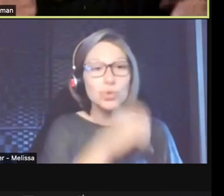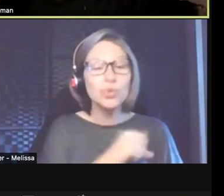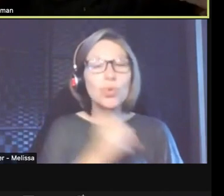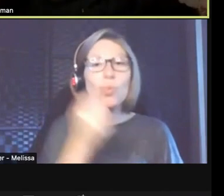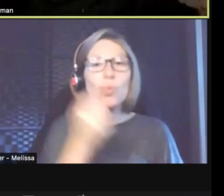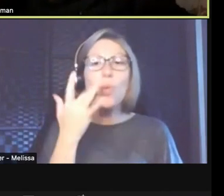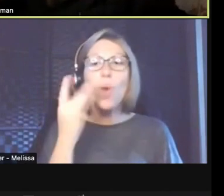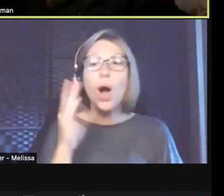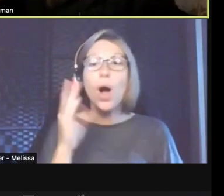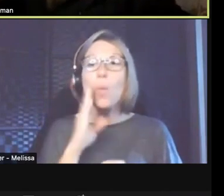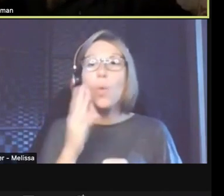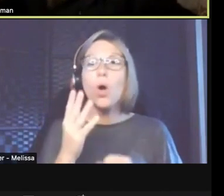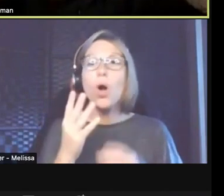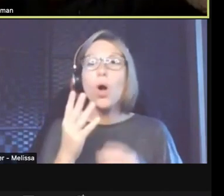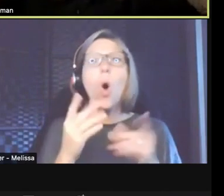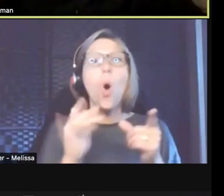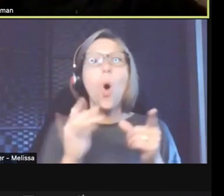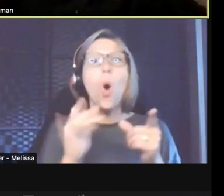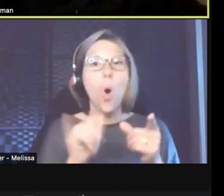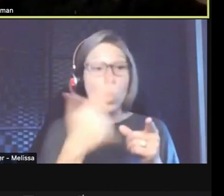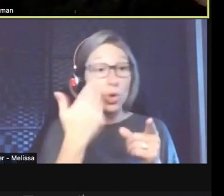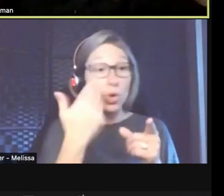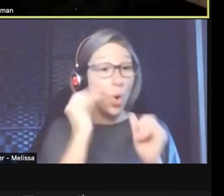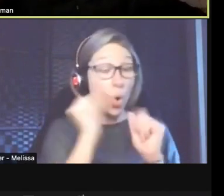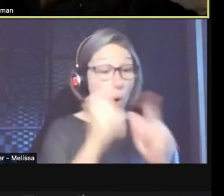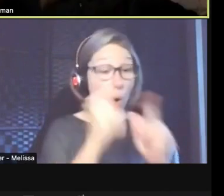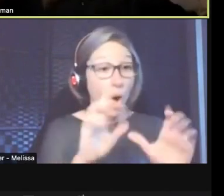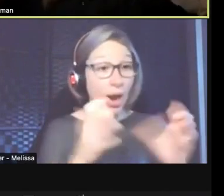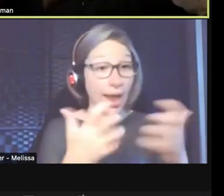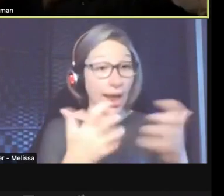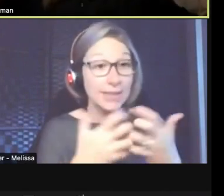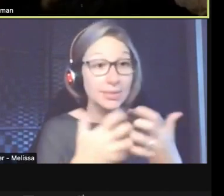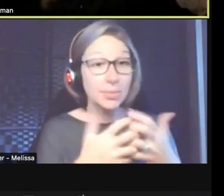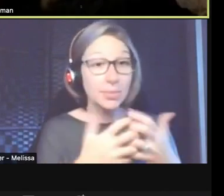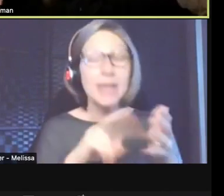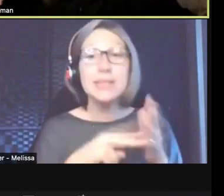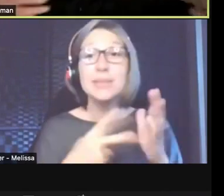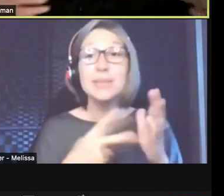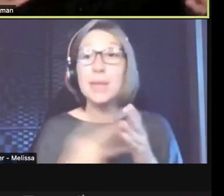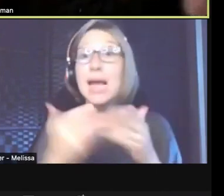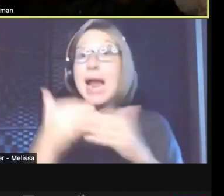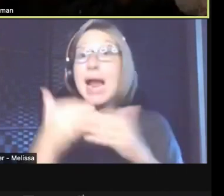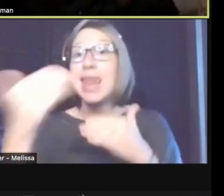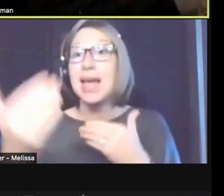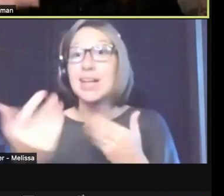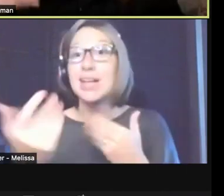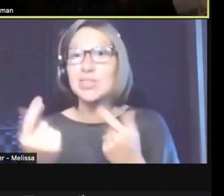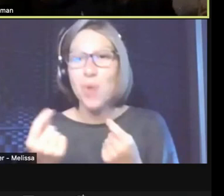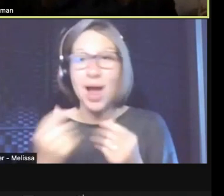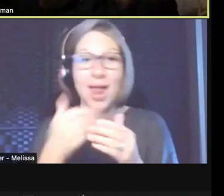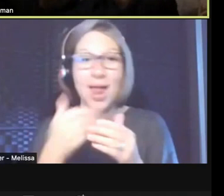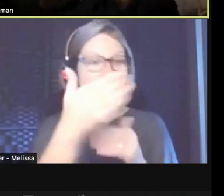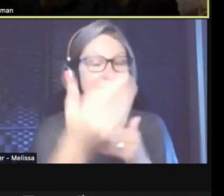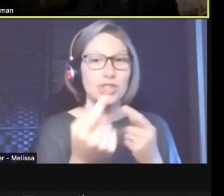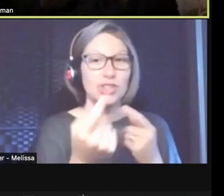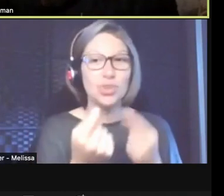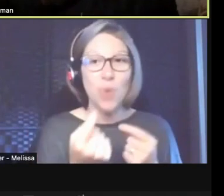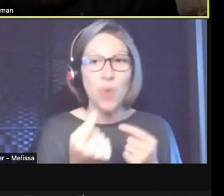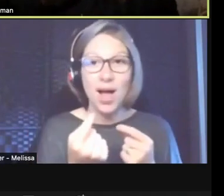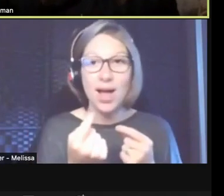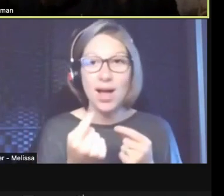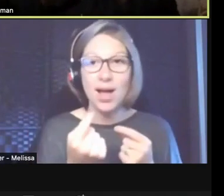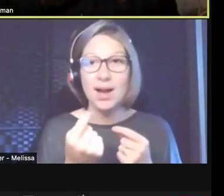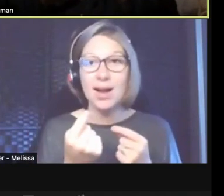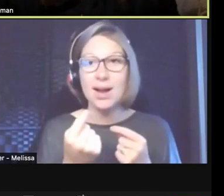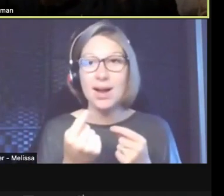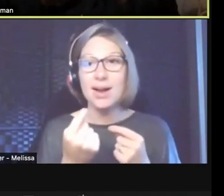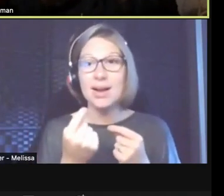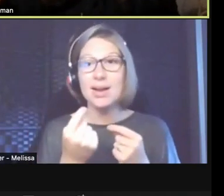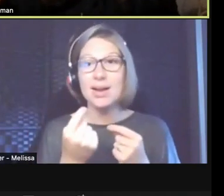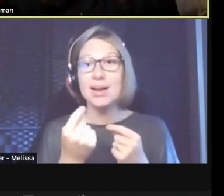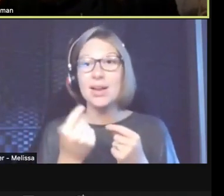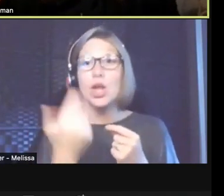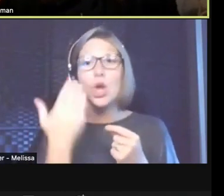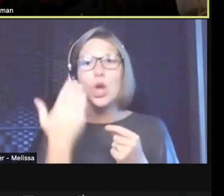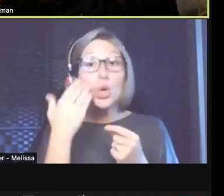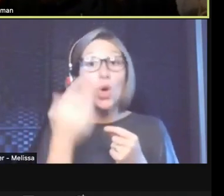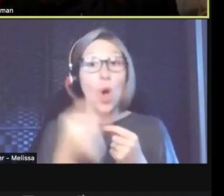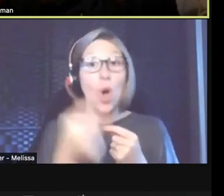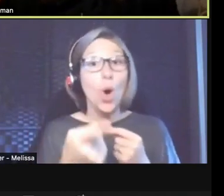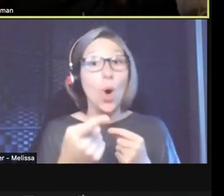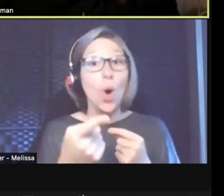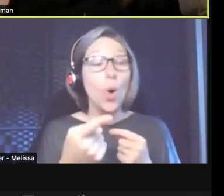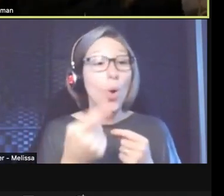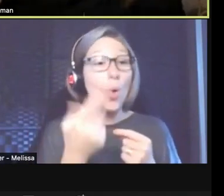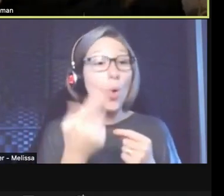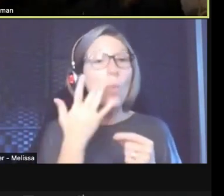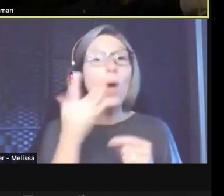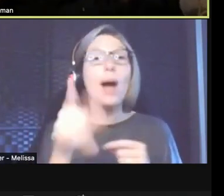Well, she knows all her classmates because she knows, this little boy eating lunch, he knows all his classmates because he can always pick out the right